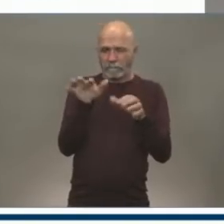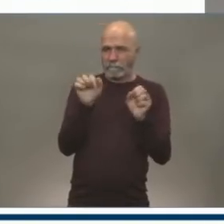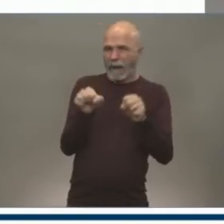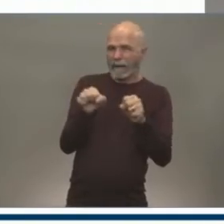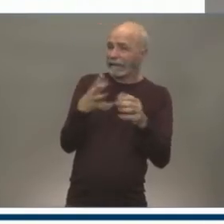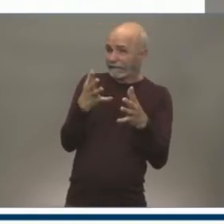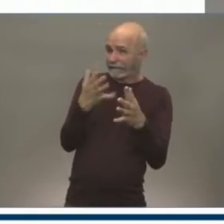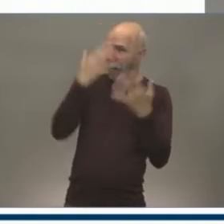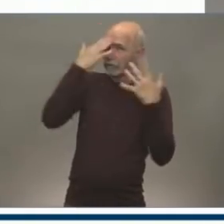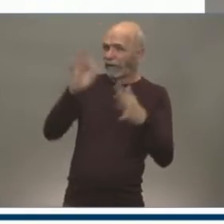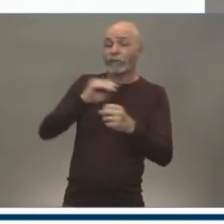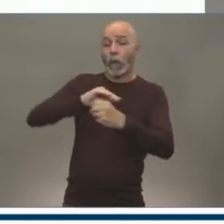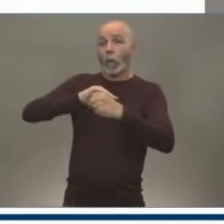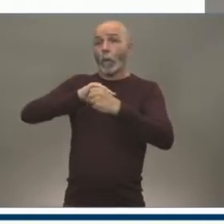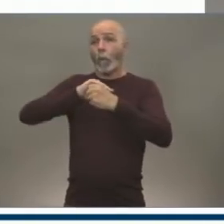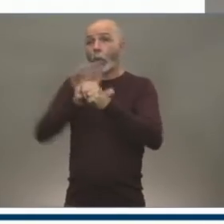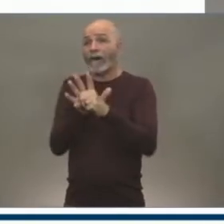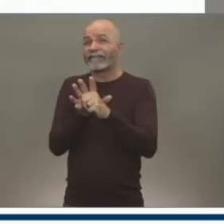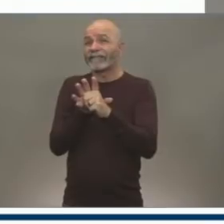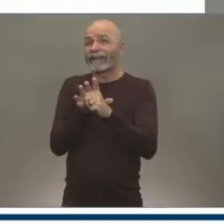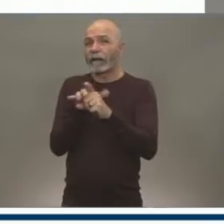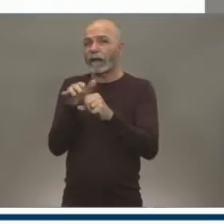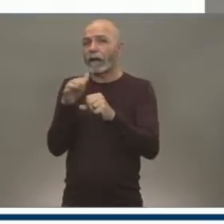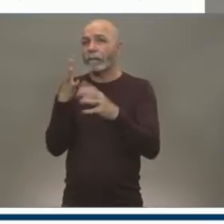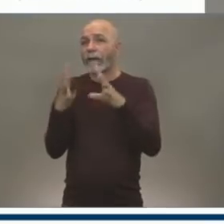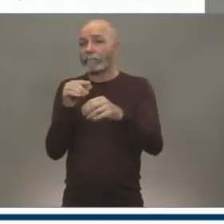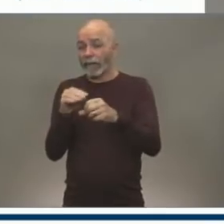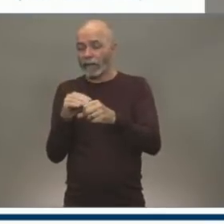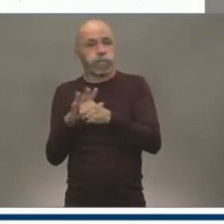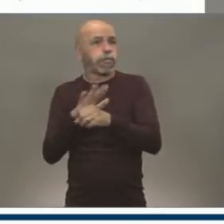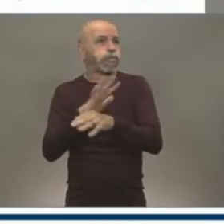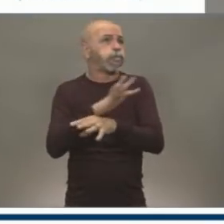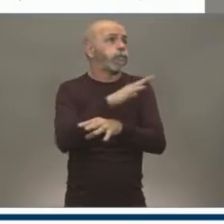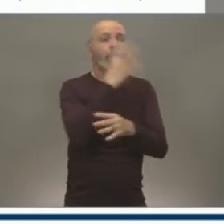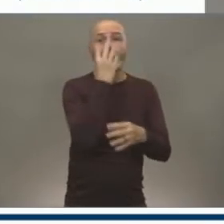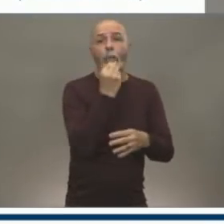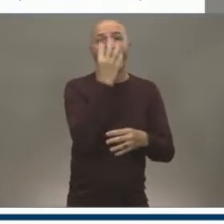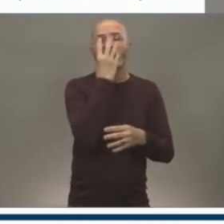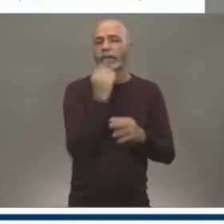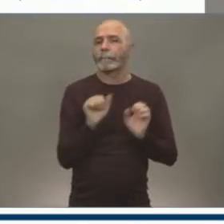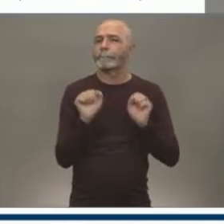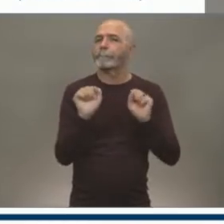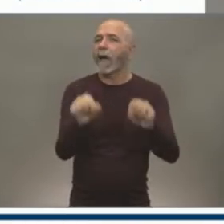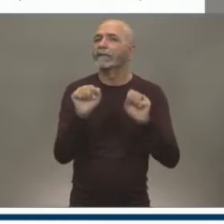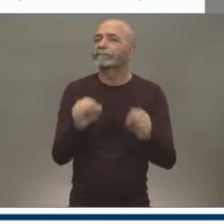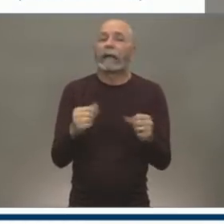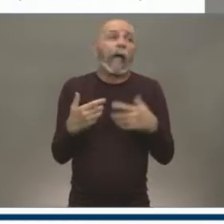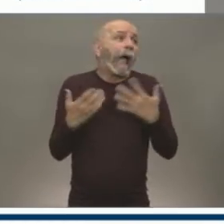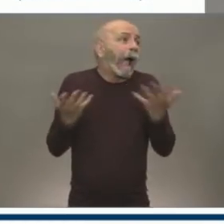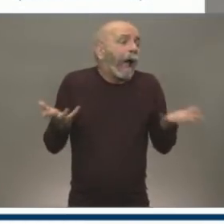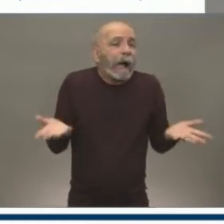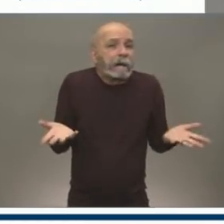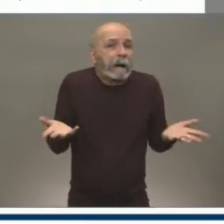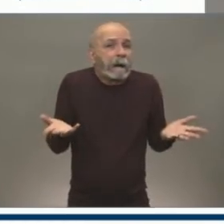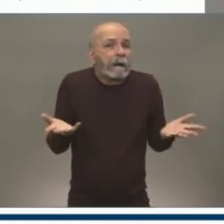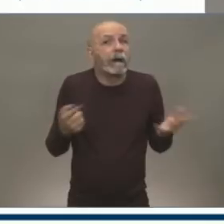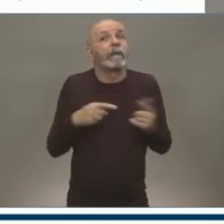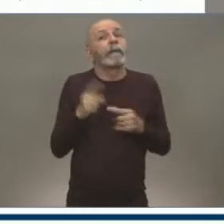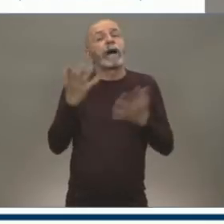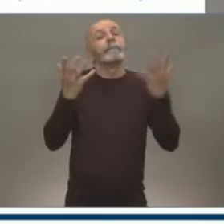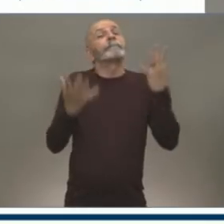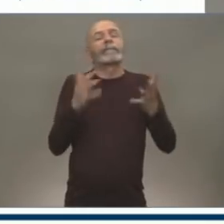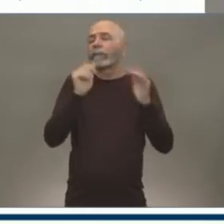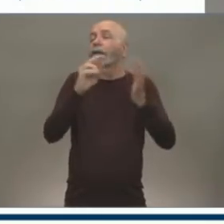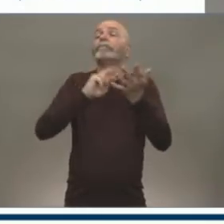made its way into that community too. So it highlights the importance of everybody following the public